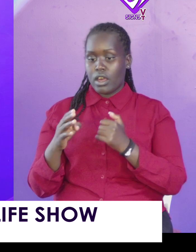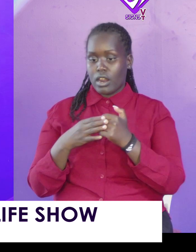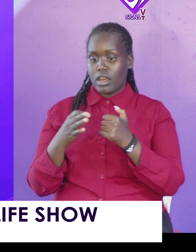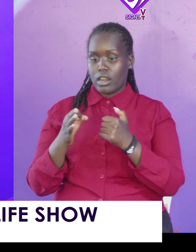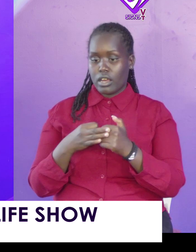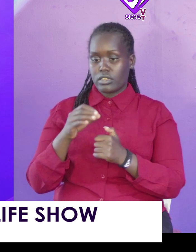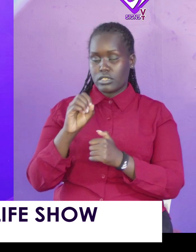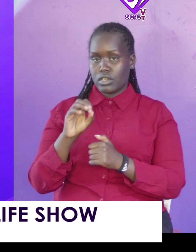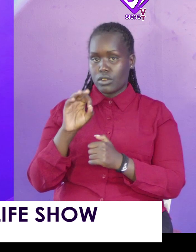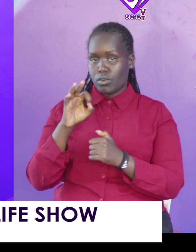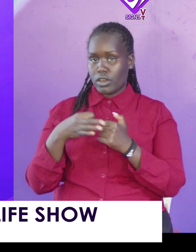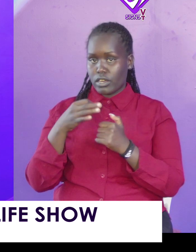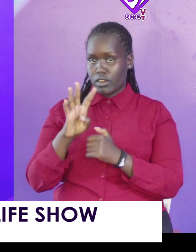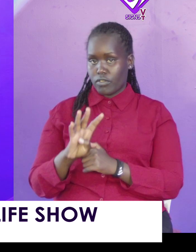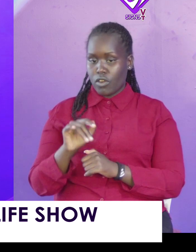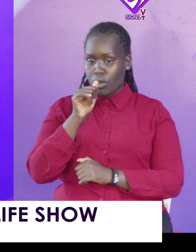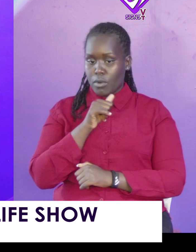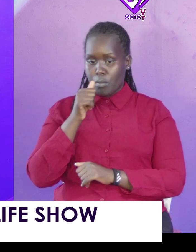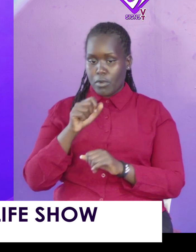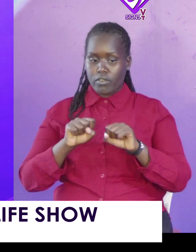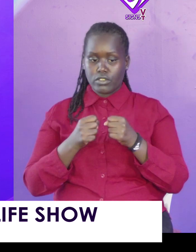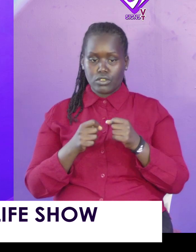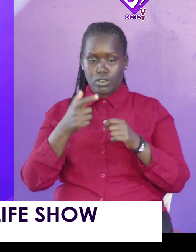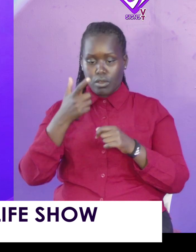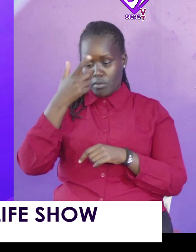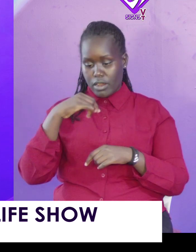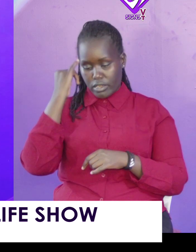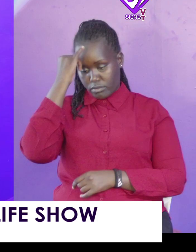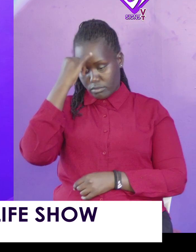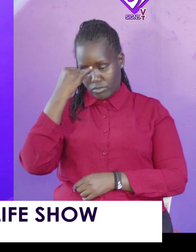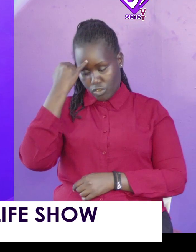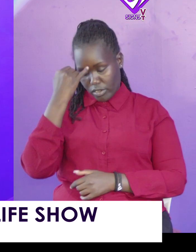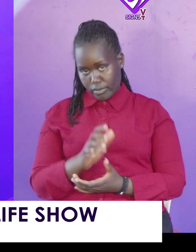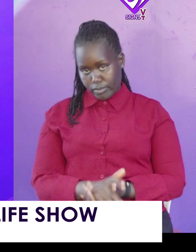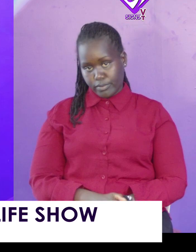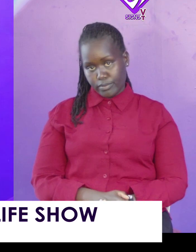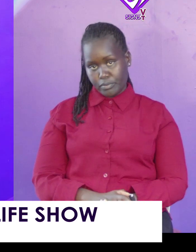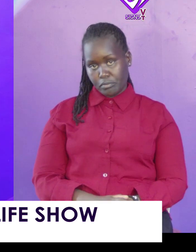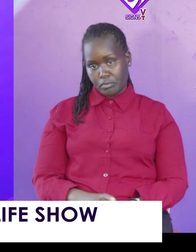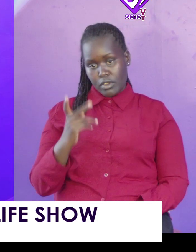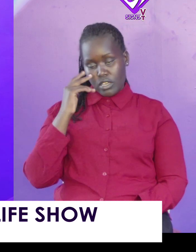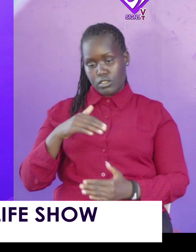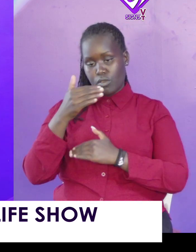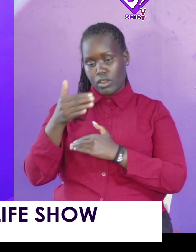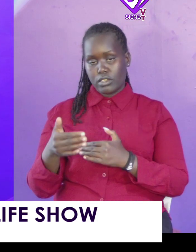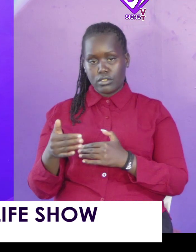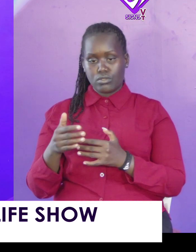0111980384 or my private socials, Blind Jonas Simba. See you next week